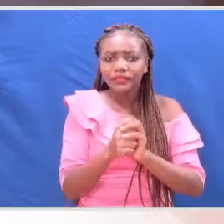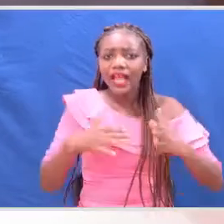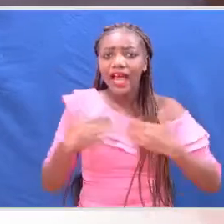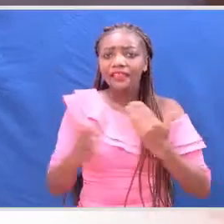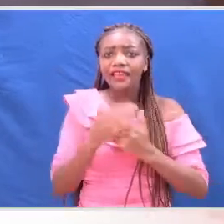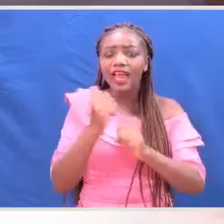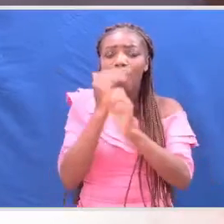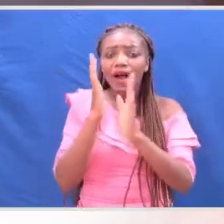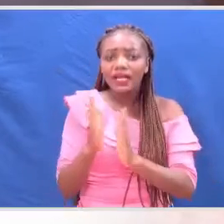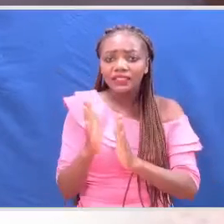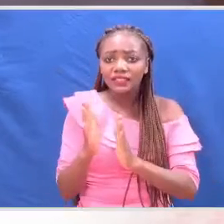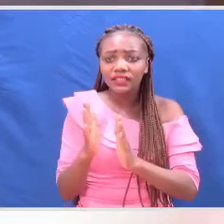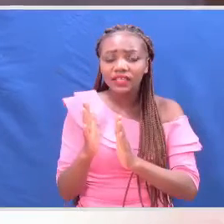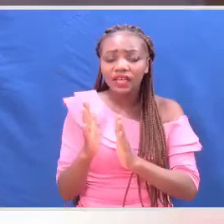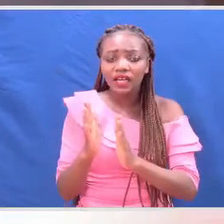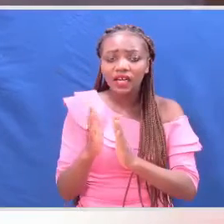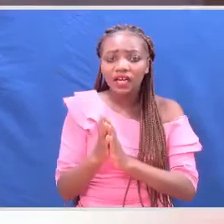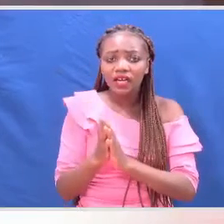been totally